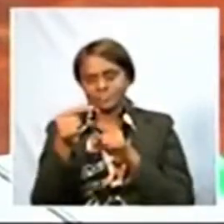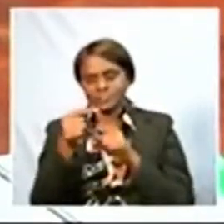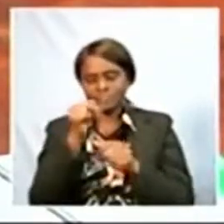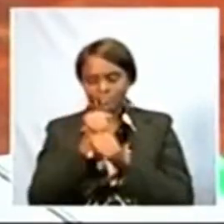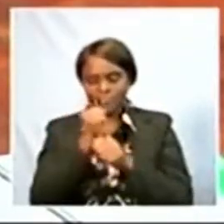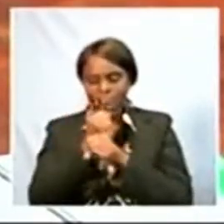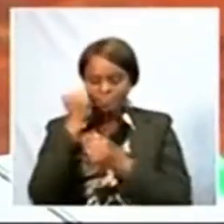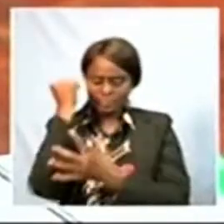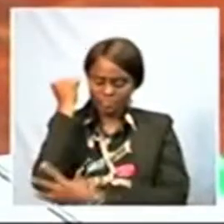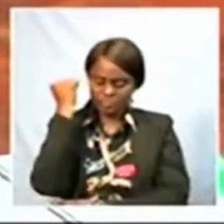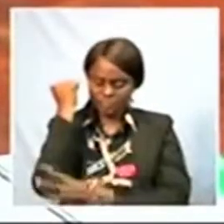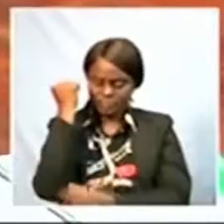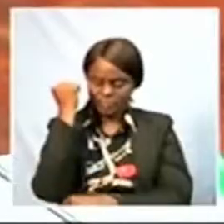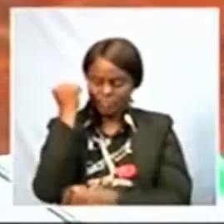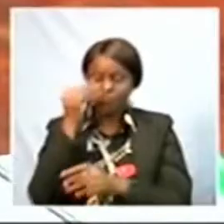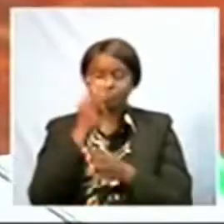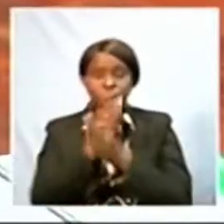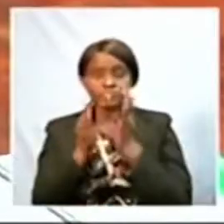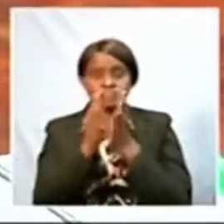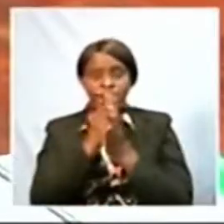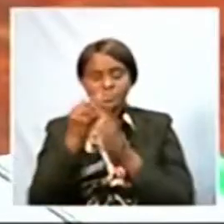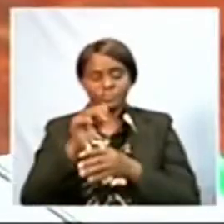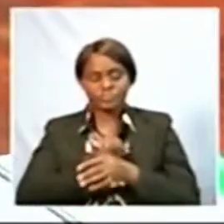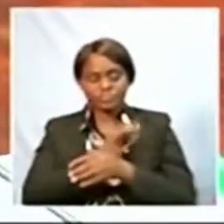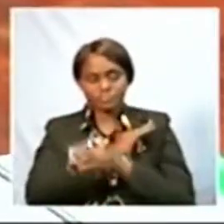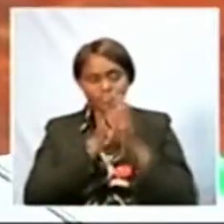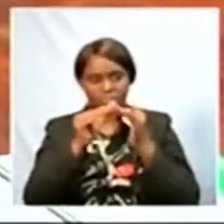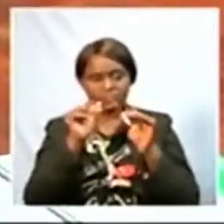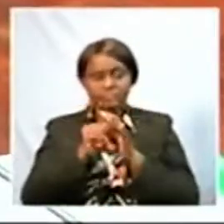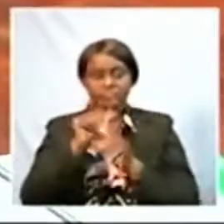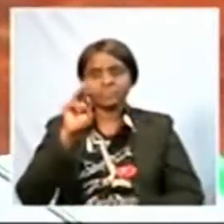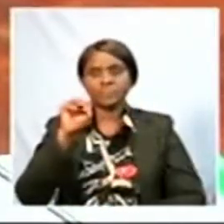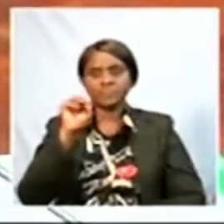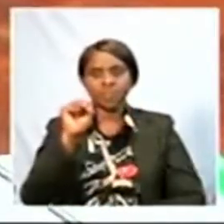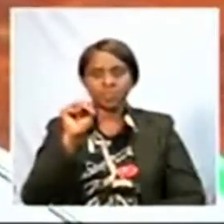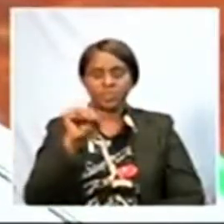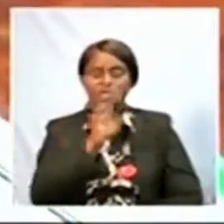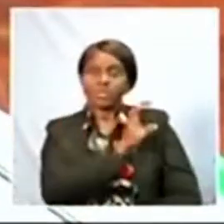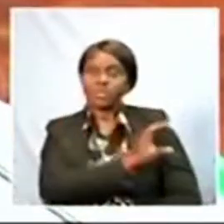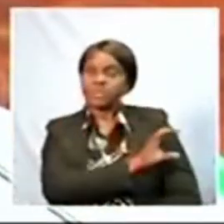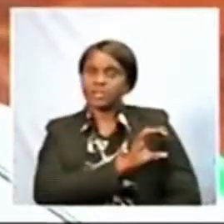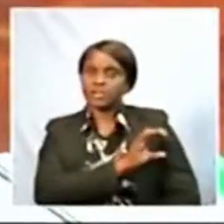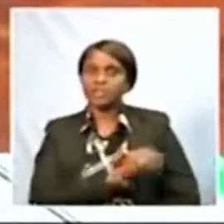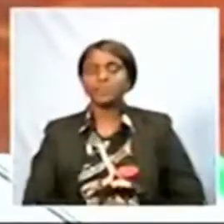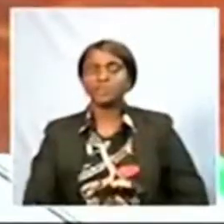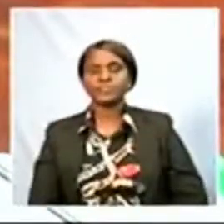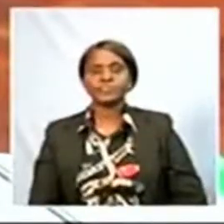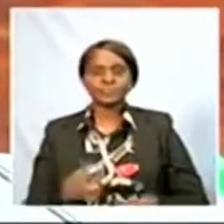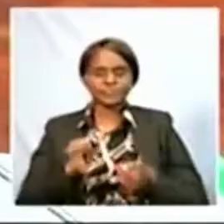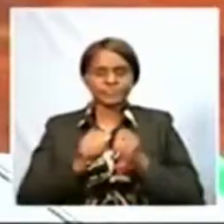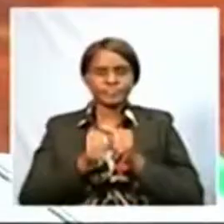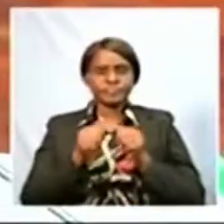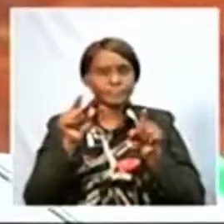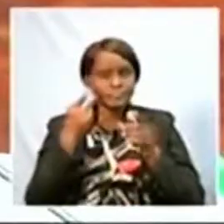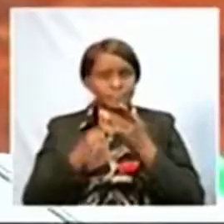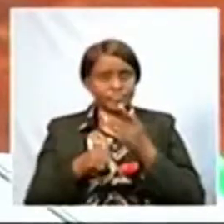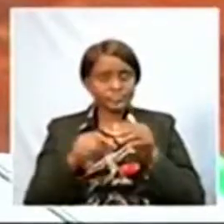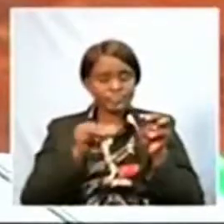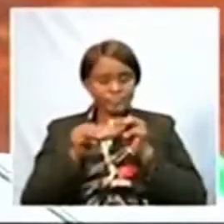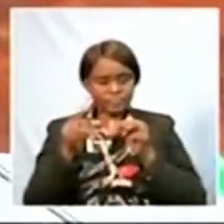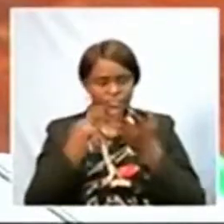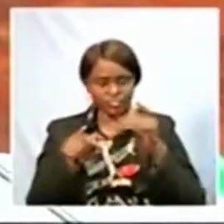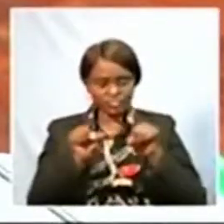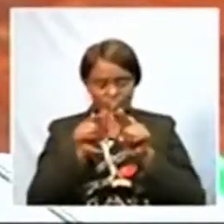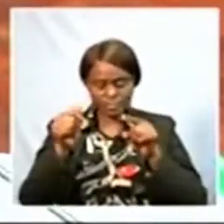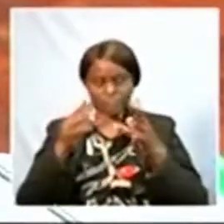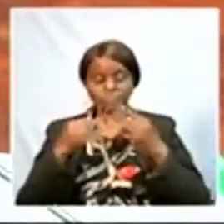Poor workmanship. Construction of staff house at Mangunza Clinic. Cause of query. Management would